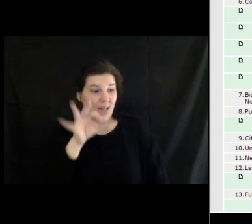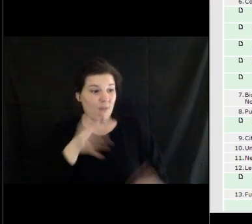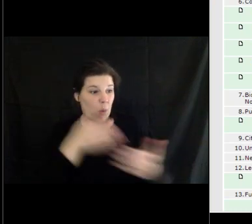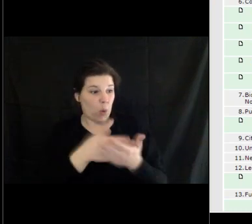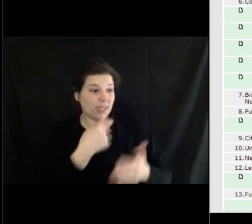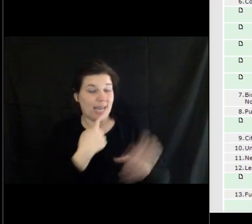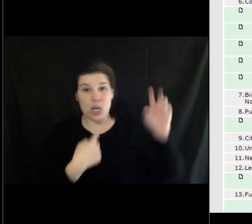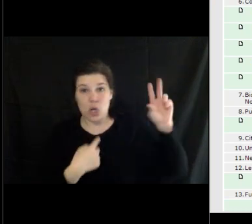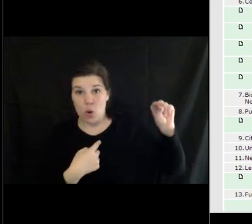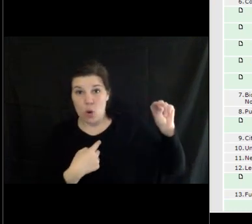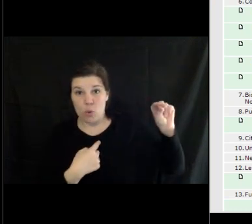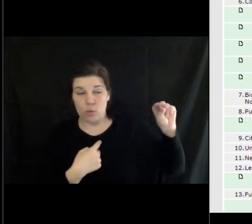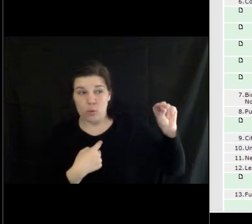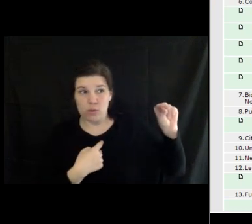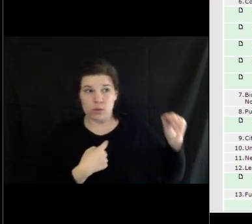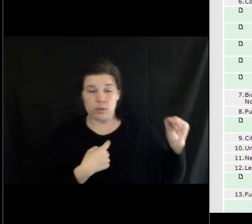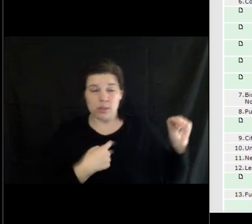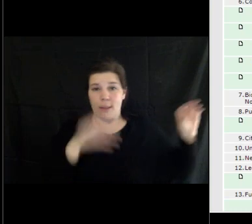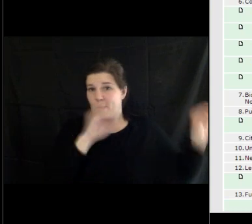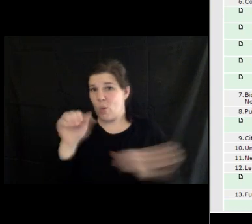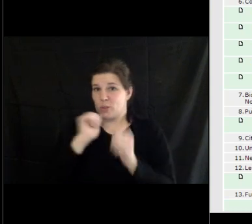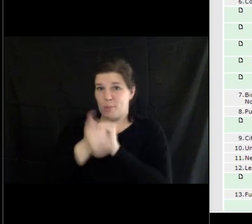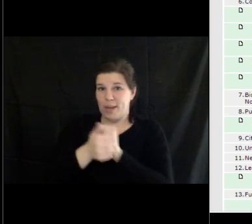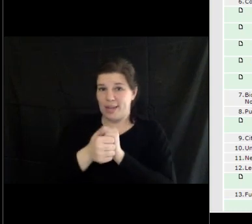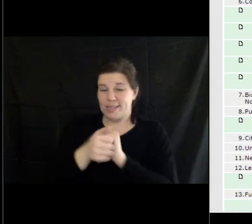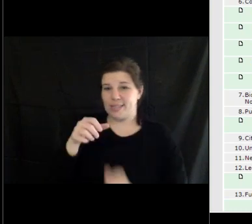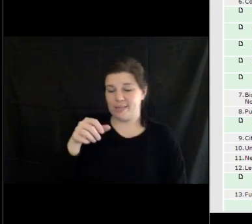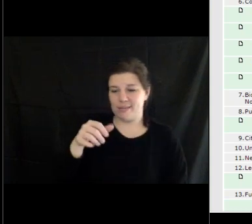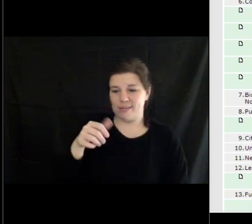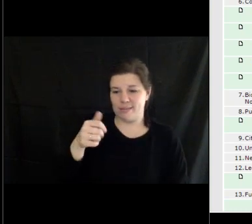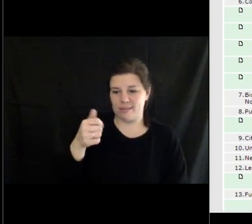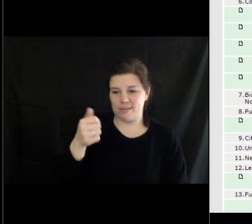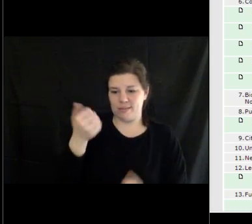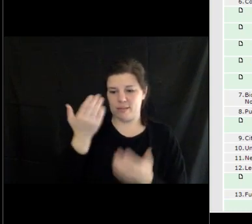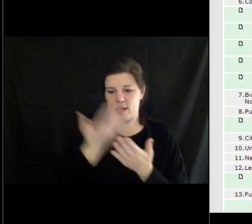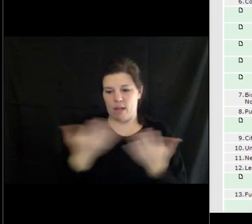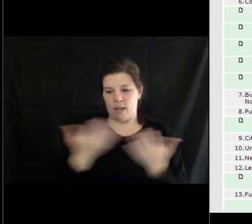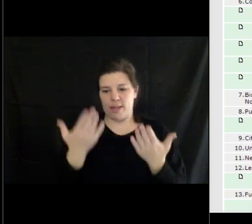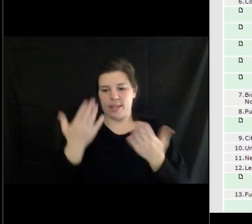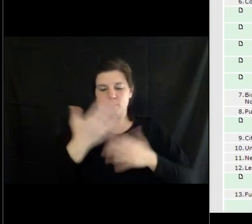no. The motion passes. The item has been removed from the table.